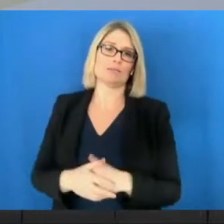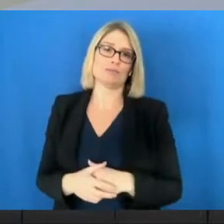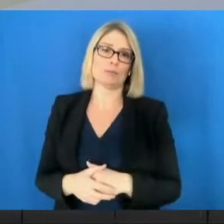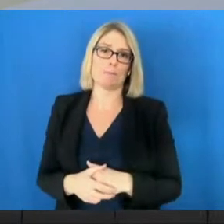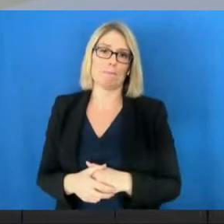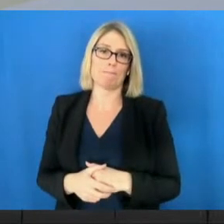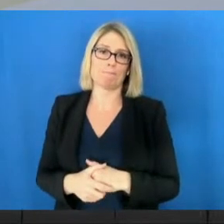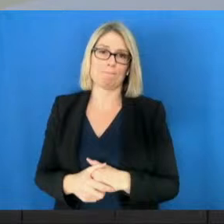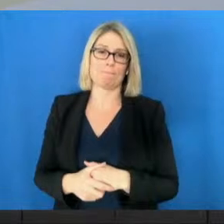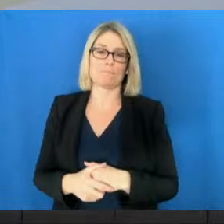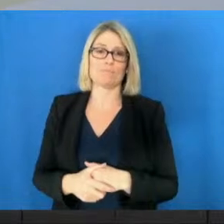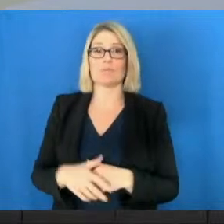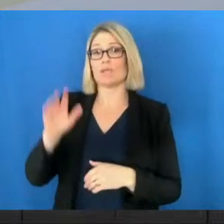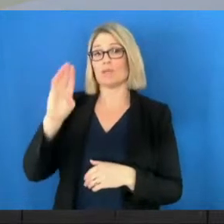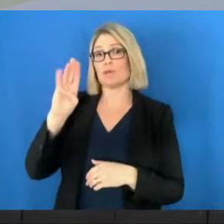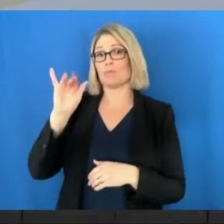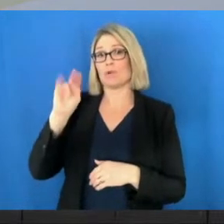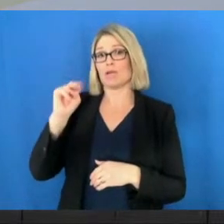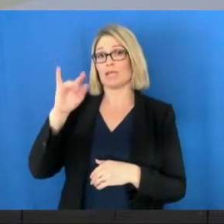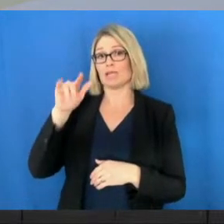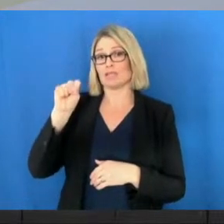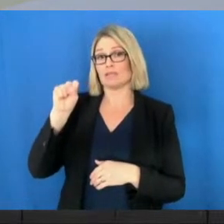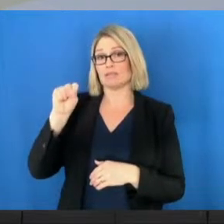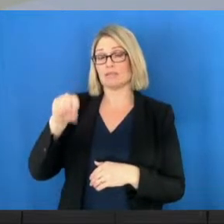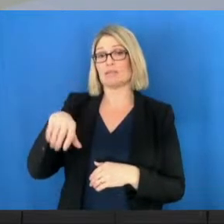Brian Higgins, CBC.